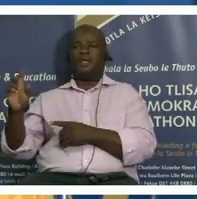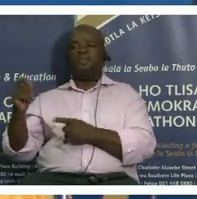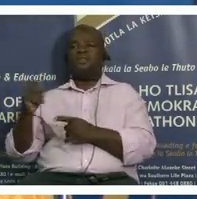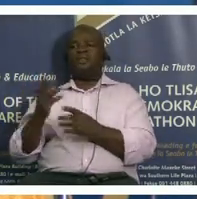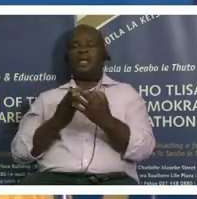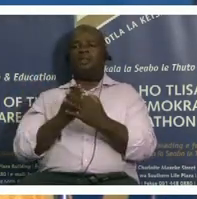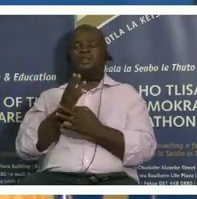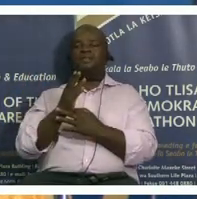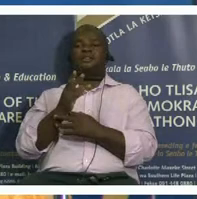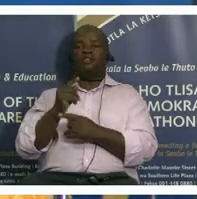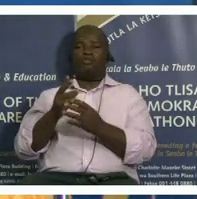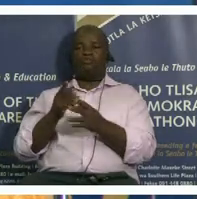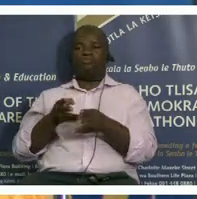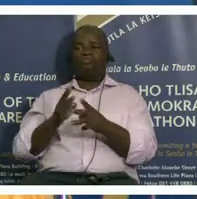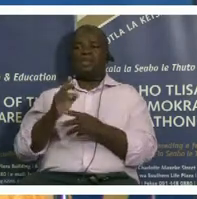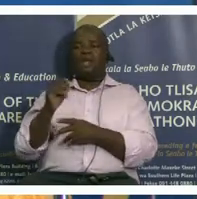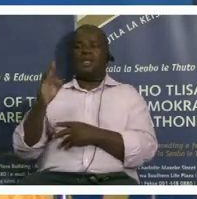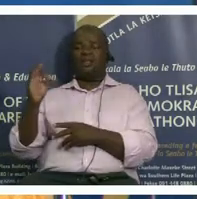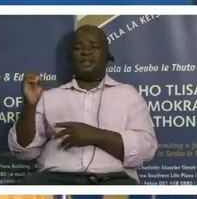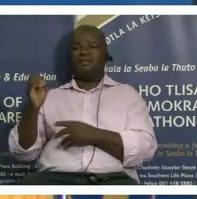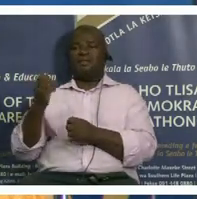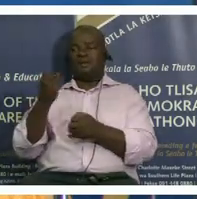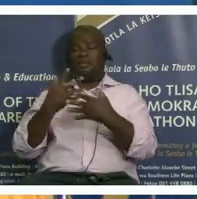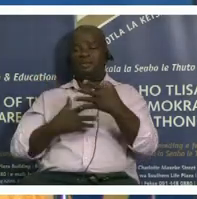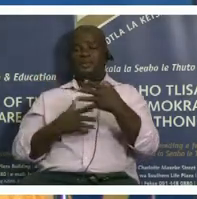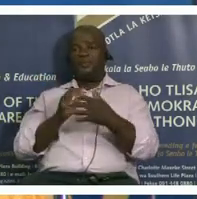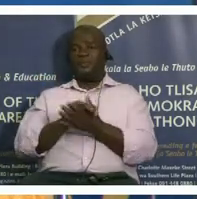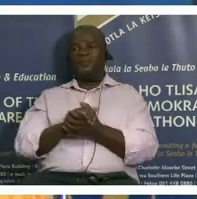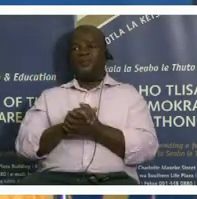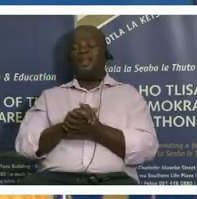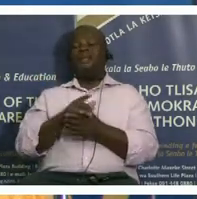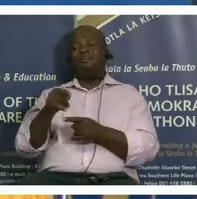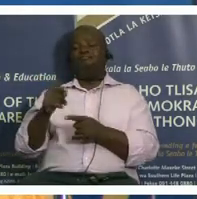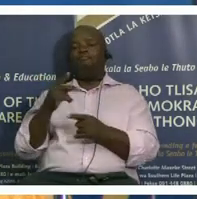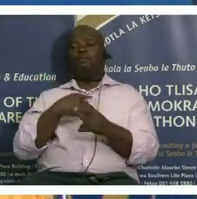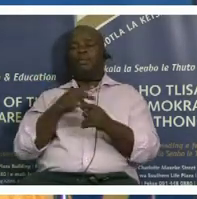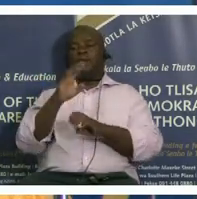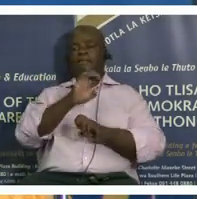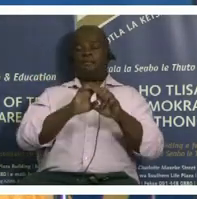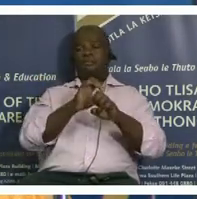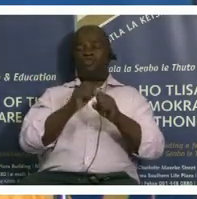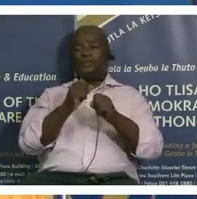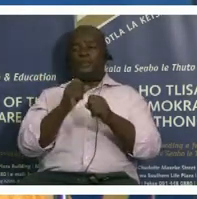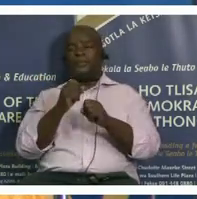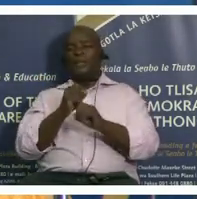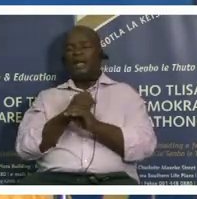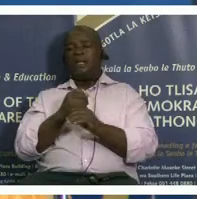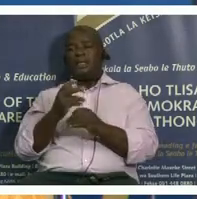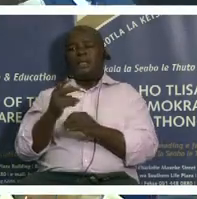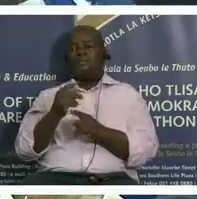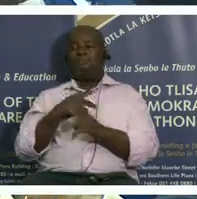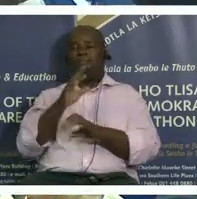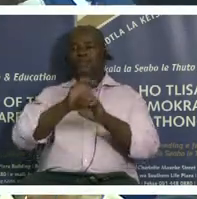R30 Allen Ridge. These projects are being closely monitored for successful completion.